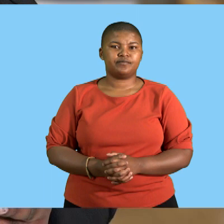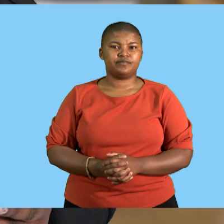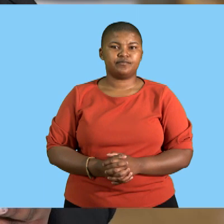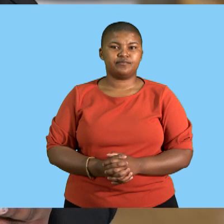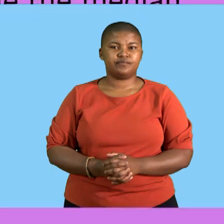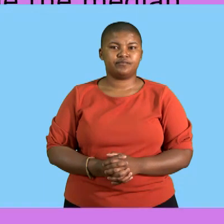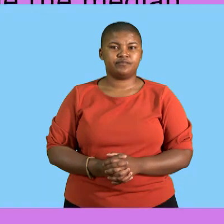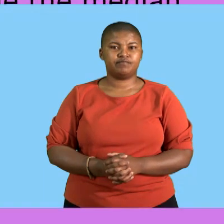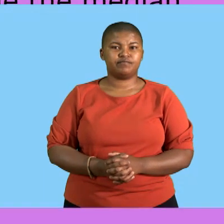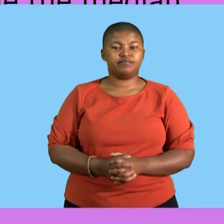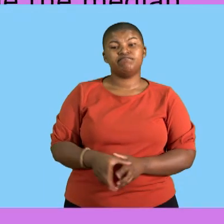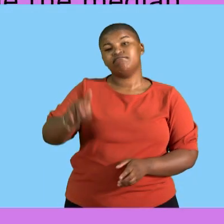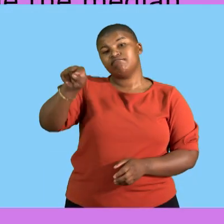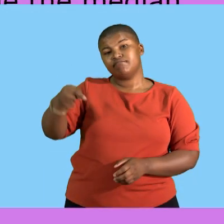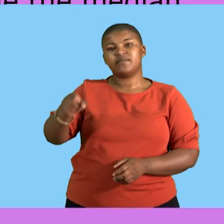thereafter